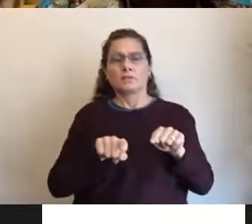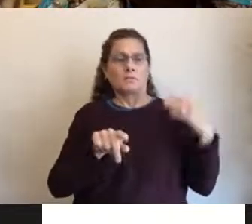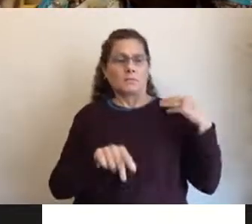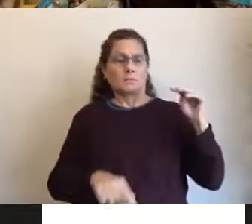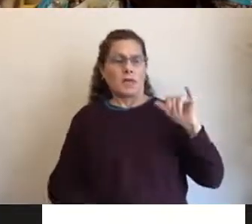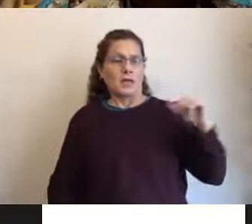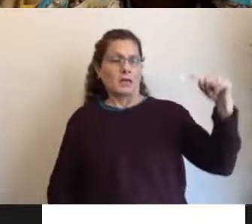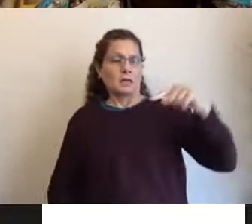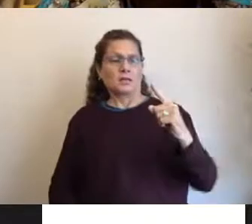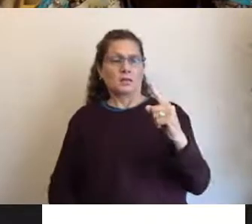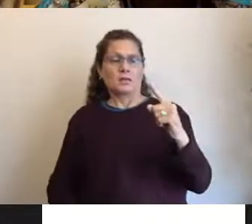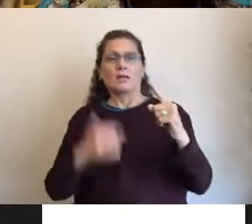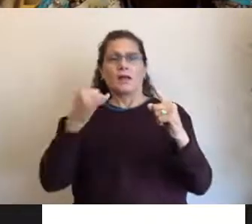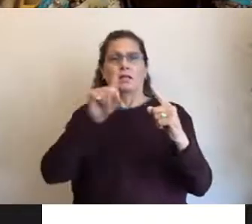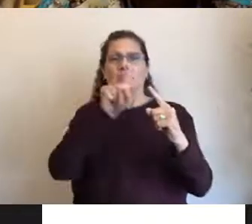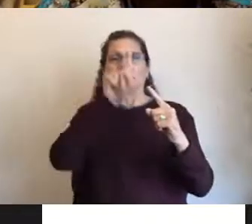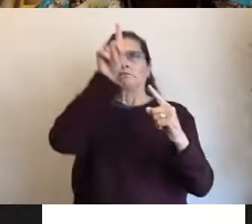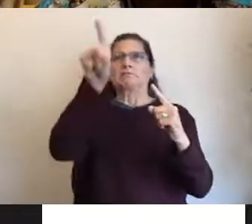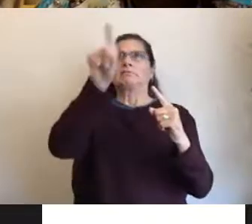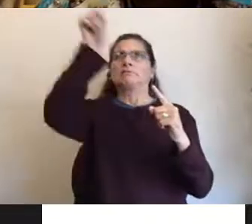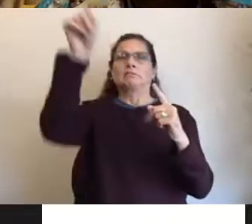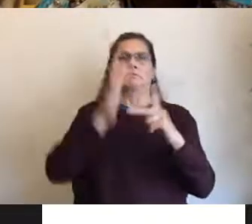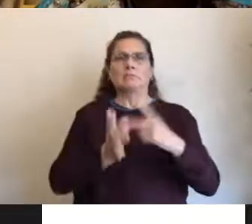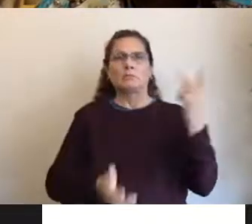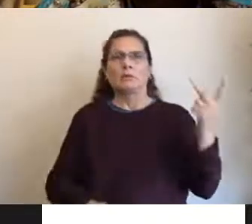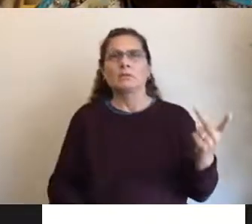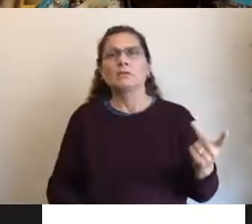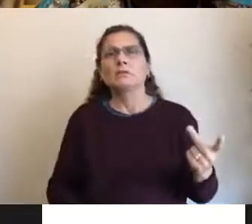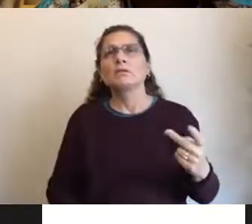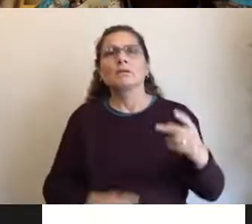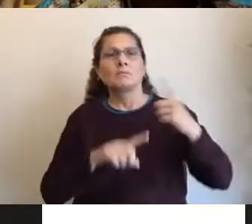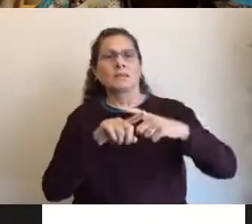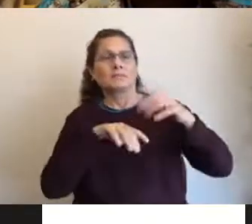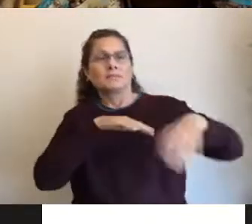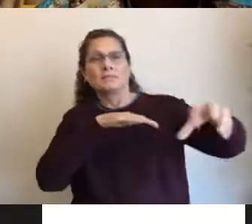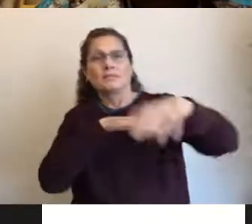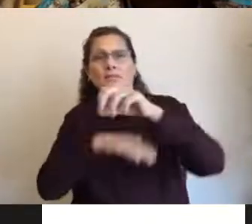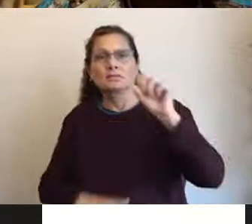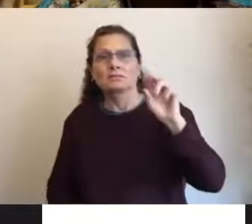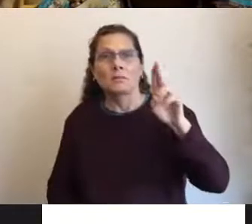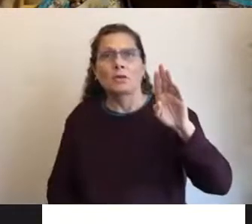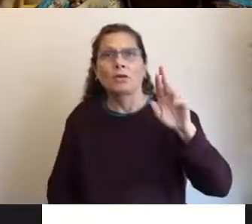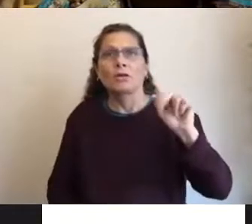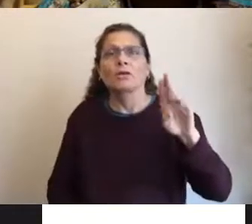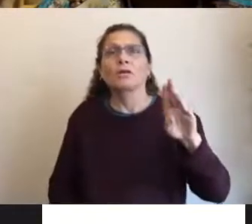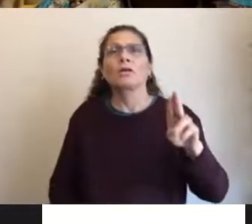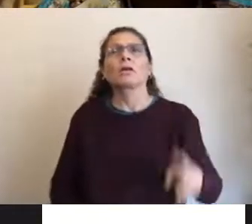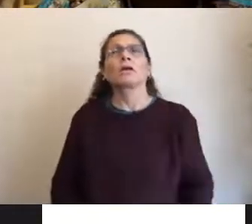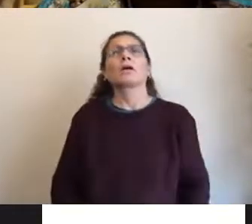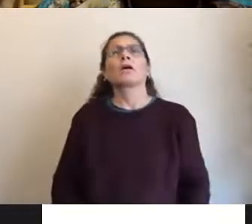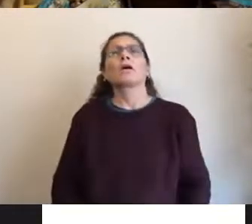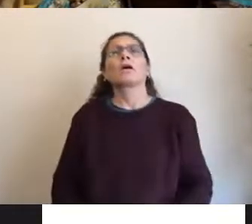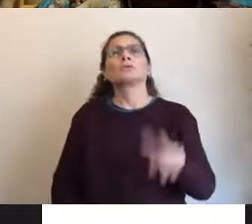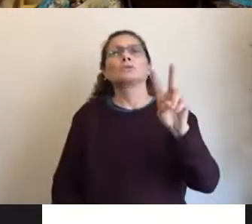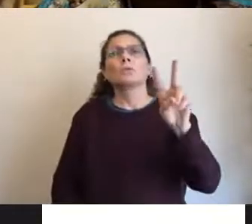suburban communities experienced in mid-July. We can continue to see sharp increases in both the children as well as our